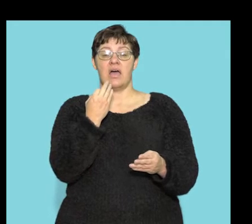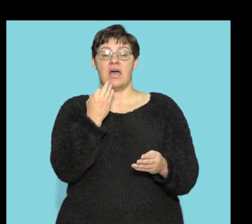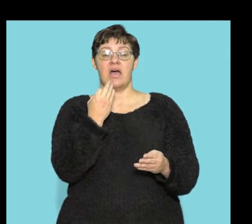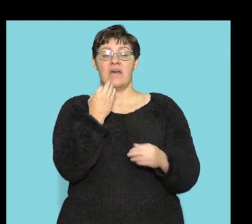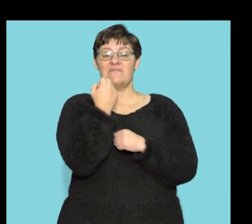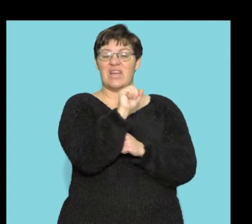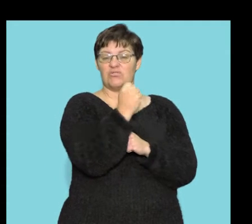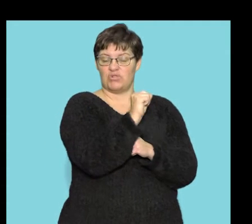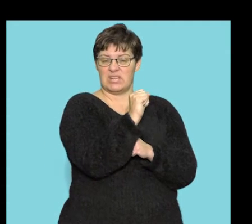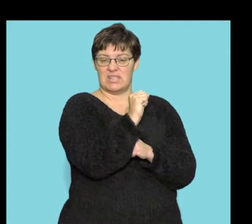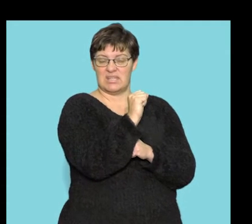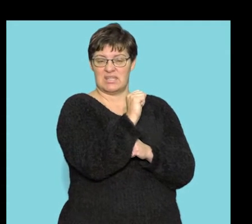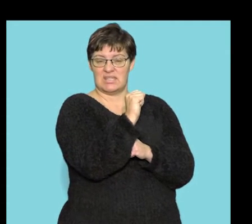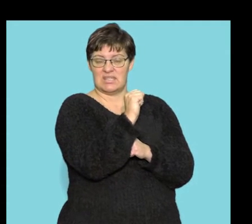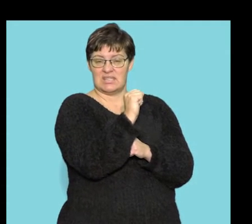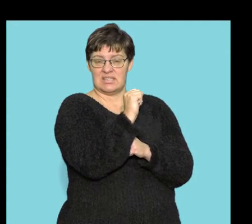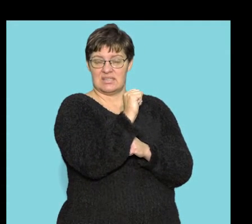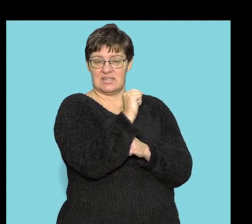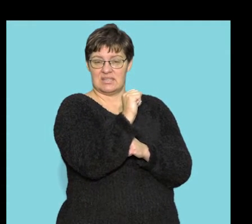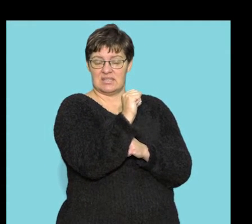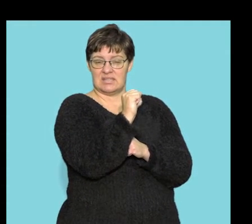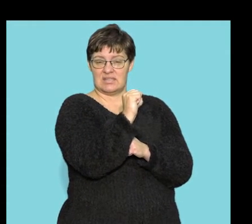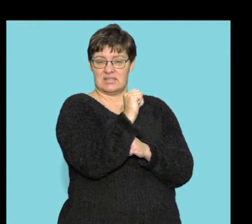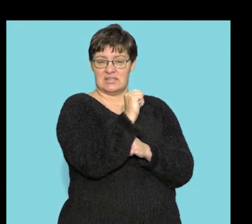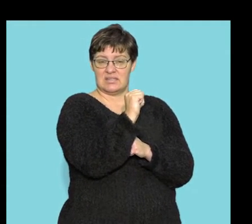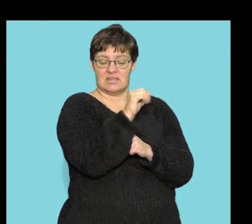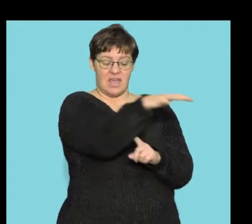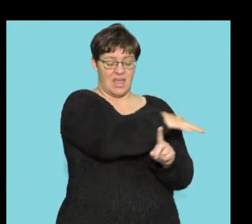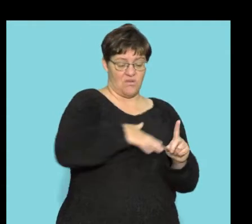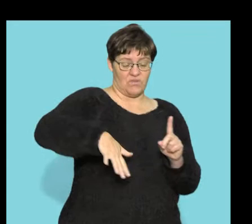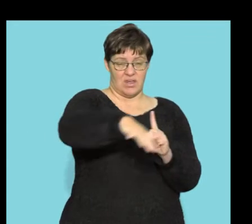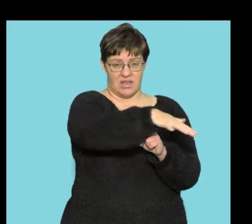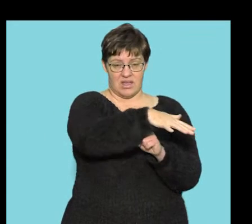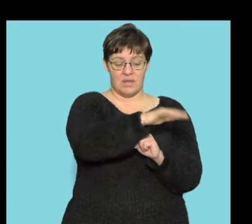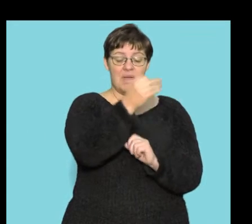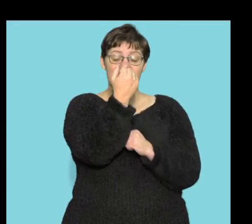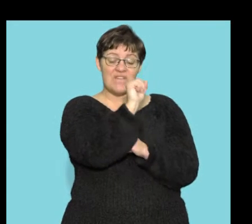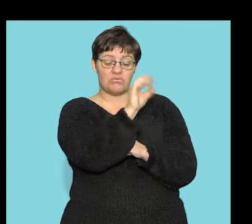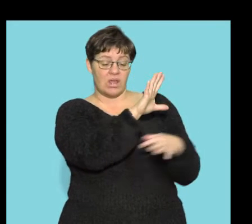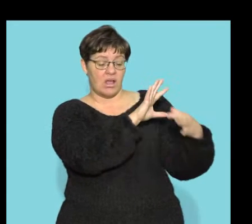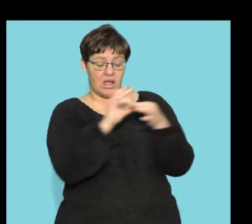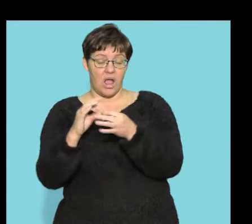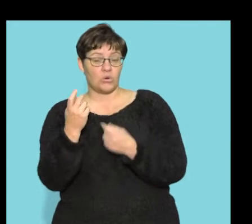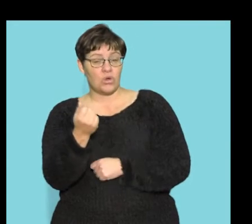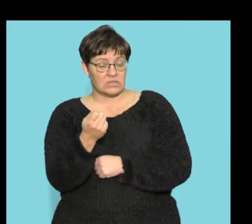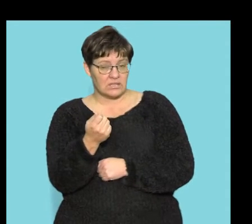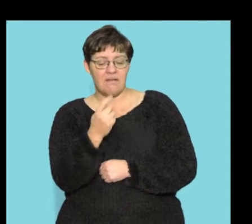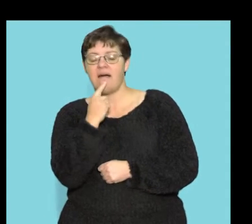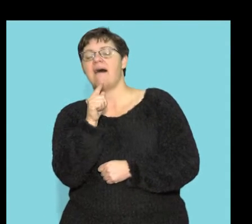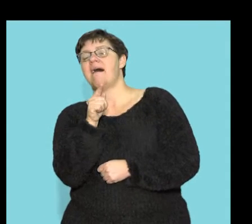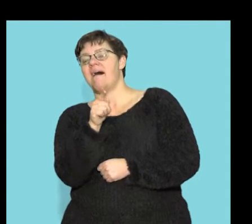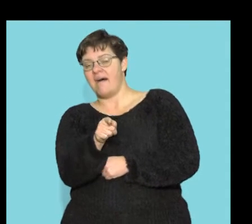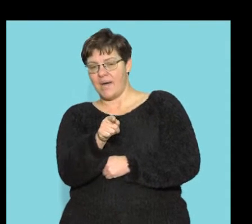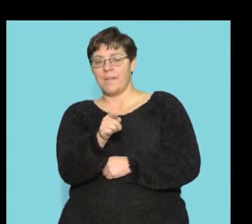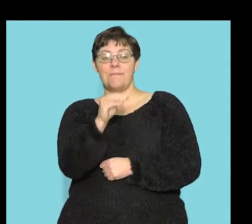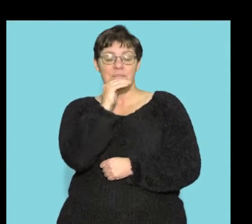The moment you see the word factory allocated to a cost, immediately tells you that that has